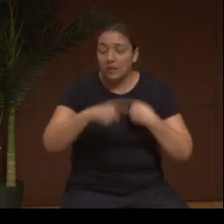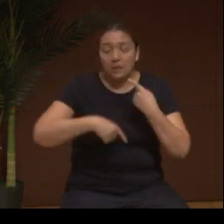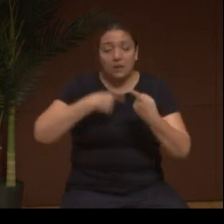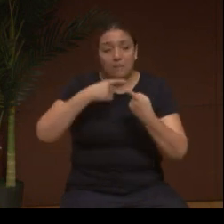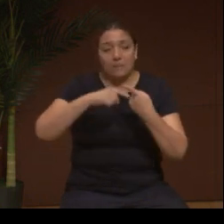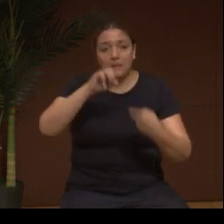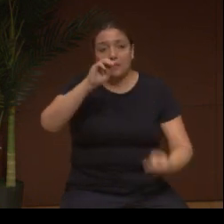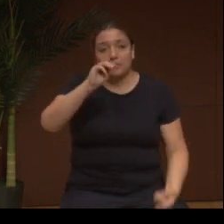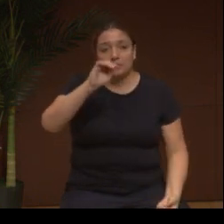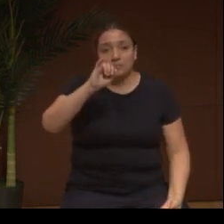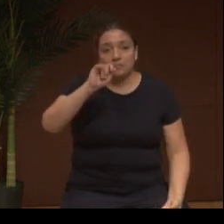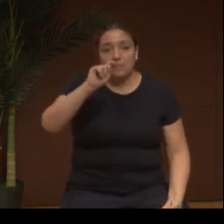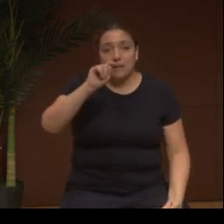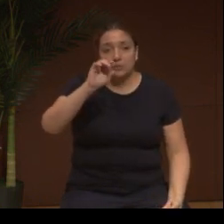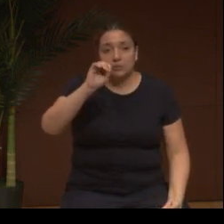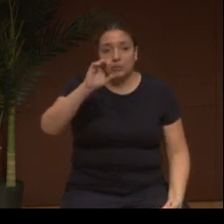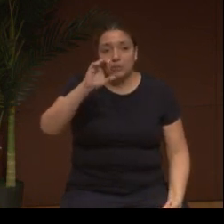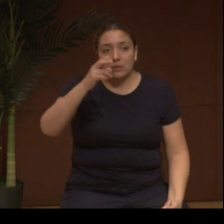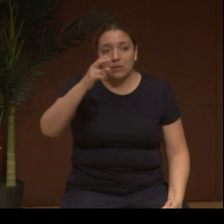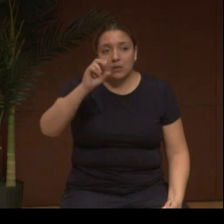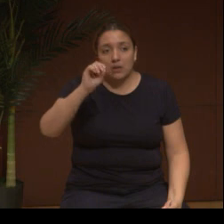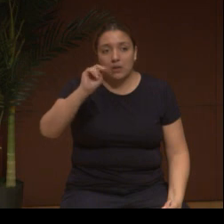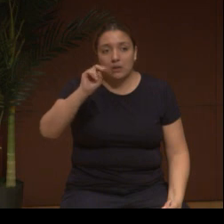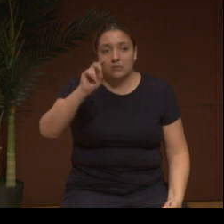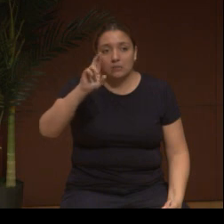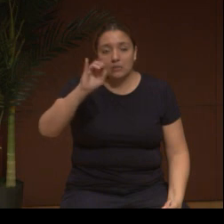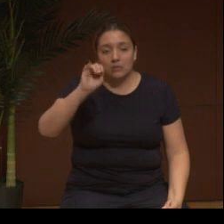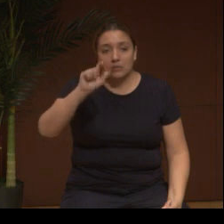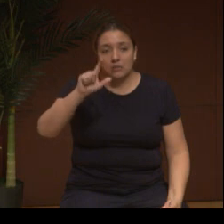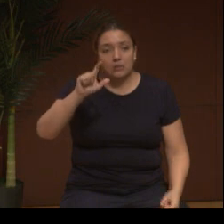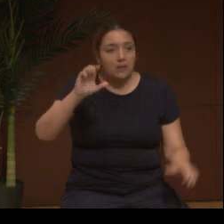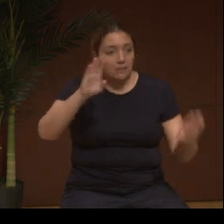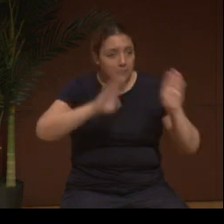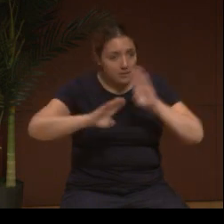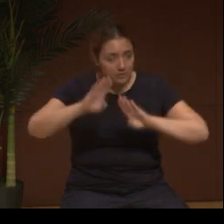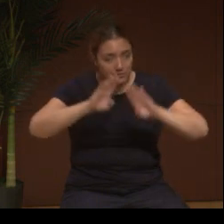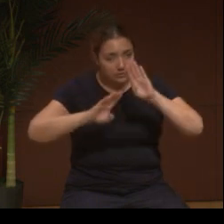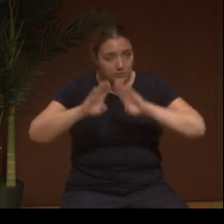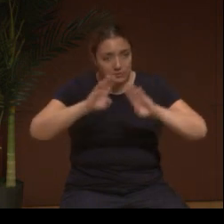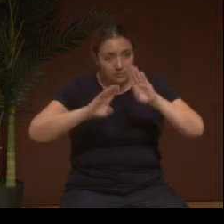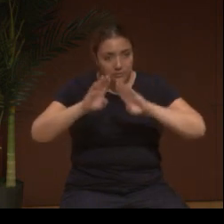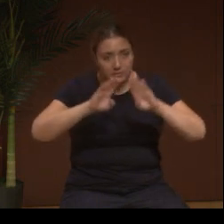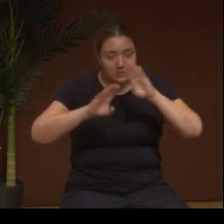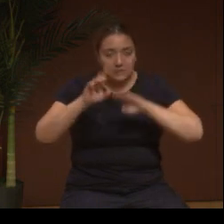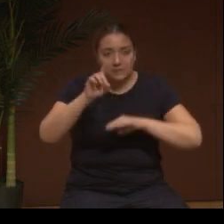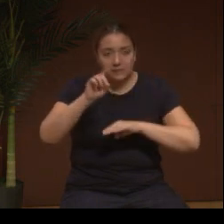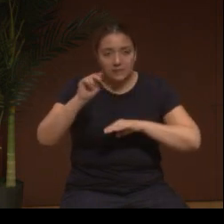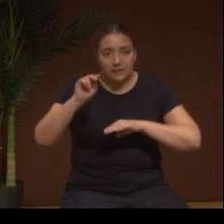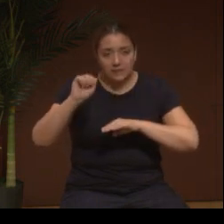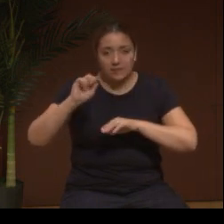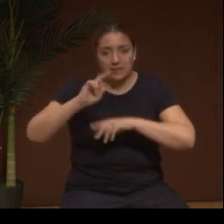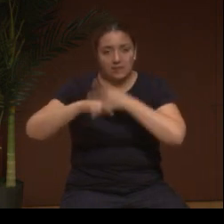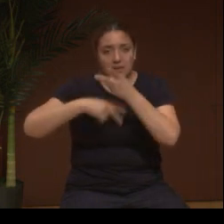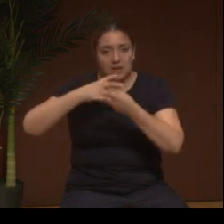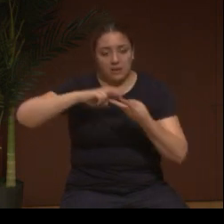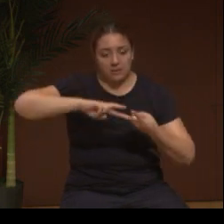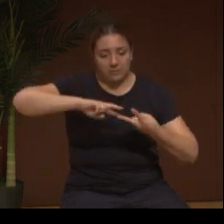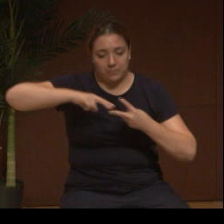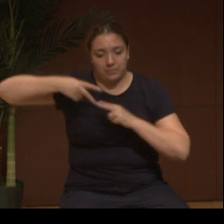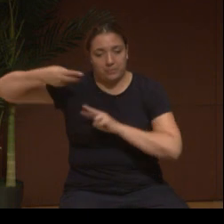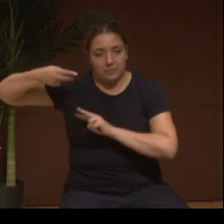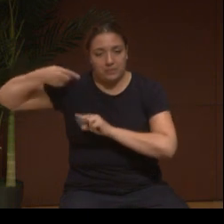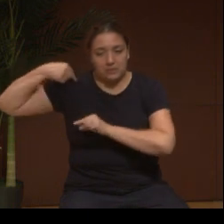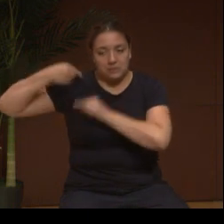mitochondrial haplogroups. Okay, so just biology primer, genetics primer. Mitochondrial DNA is the type of DNA that you inherit from your